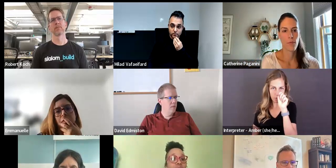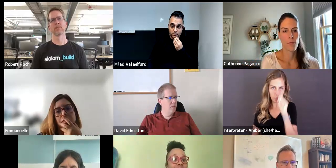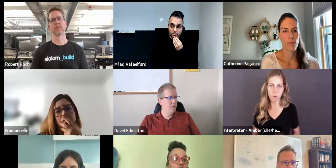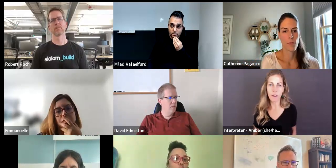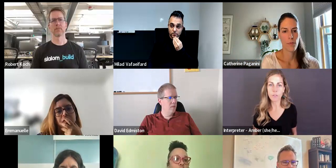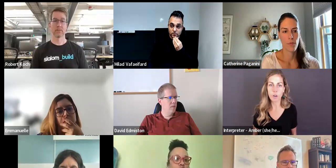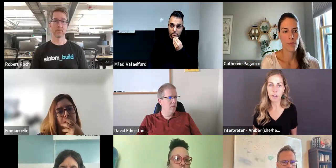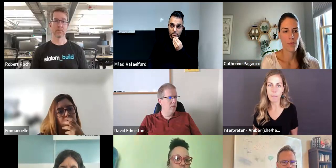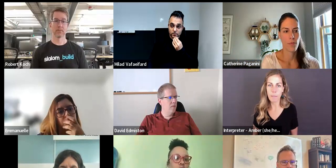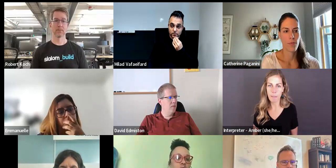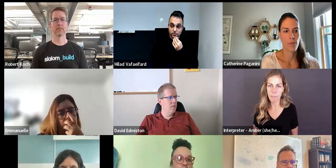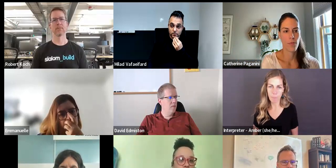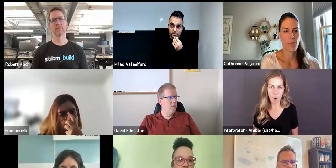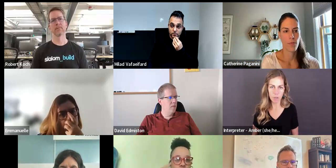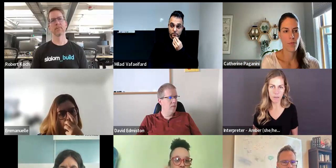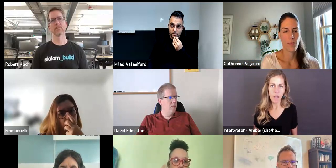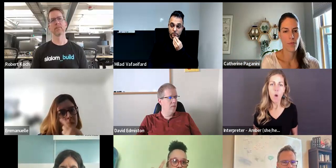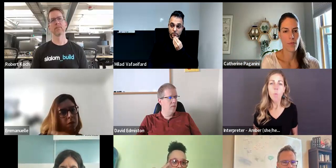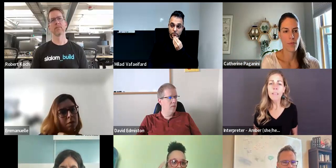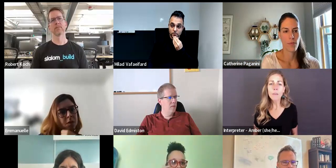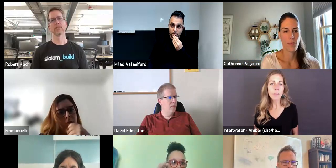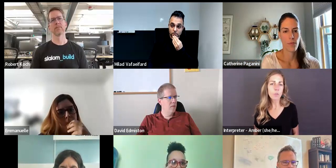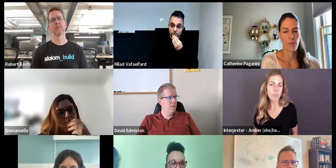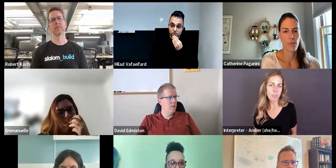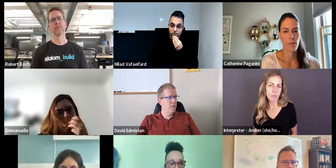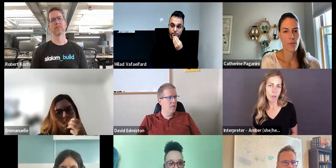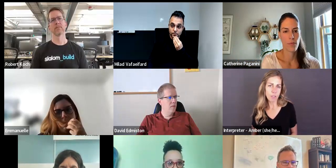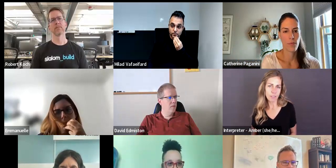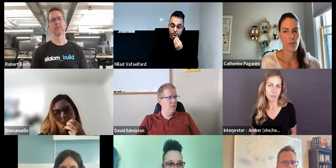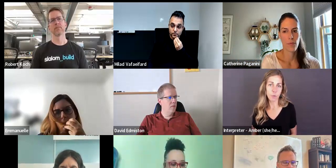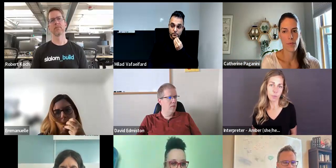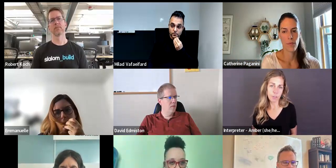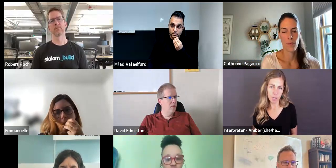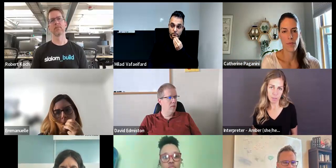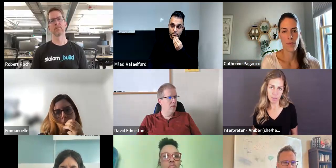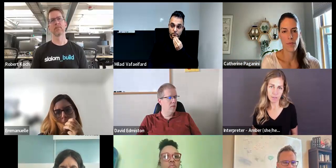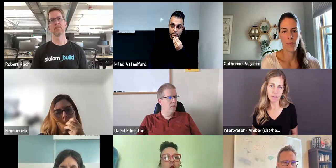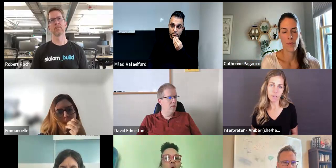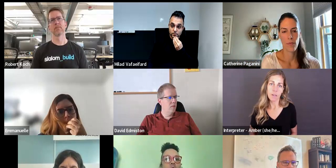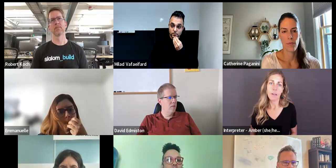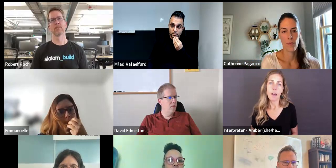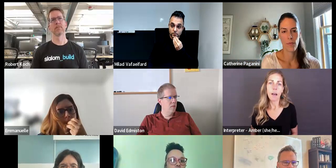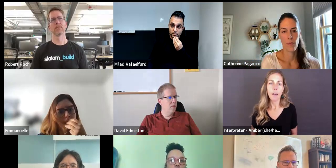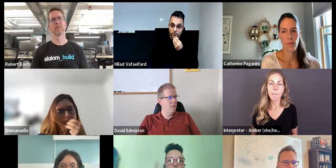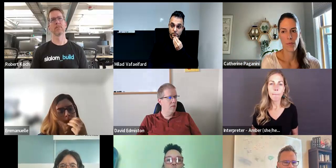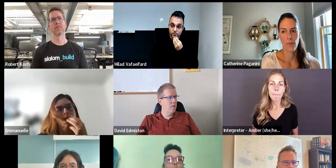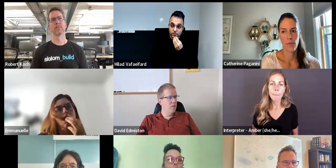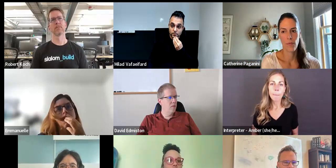some questions before I started on my part. We need resources and volunteers for three documents.